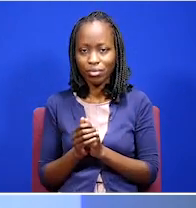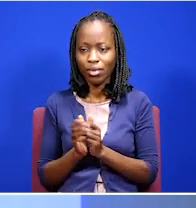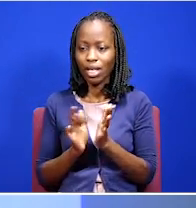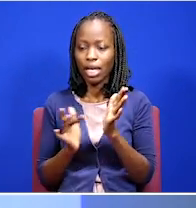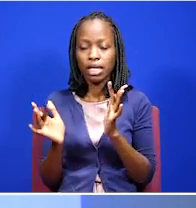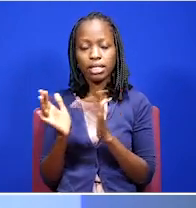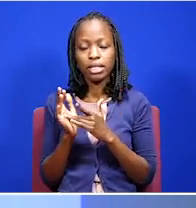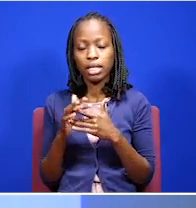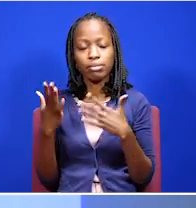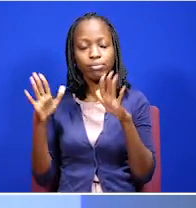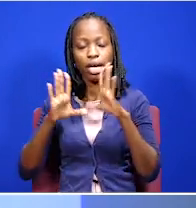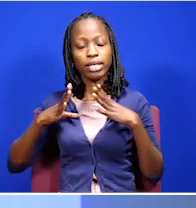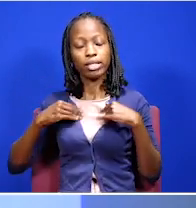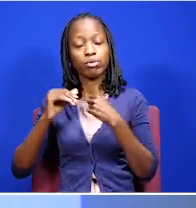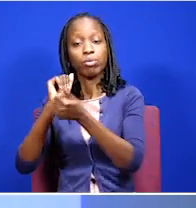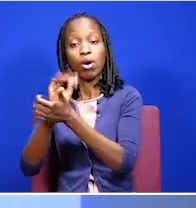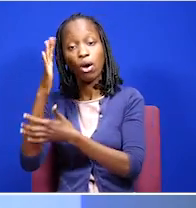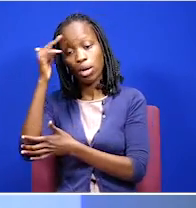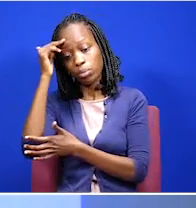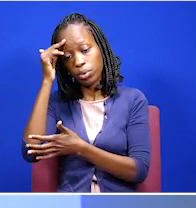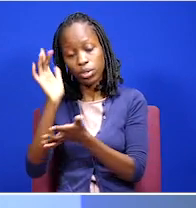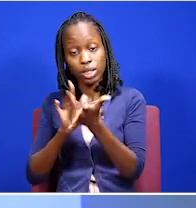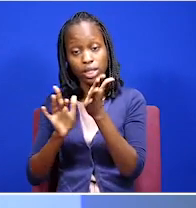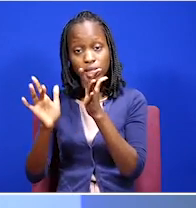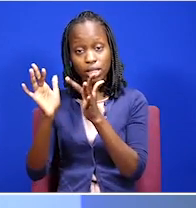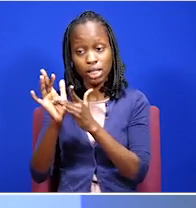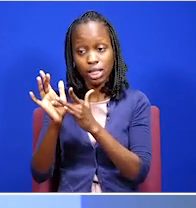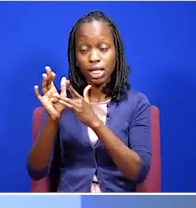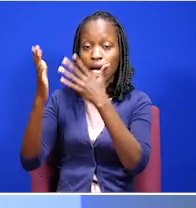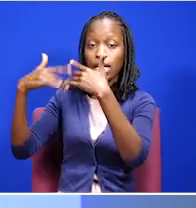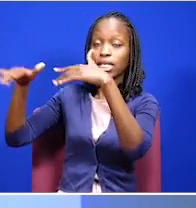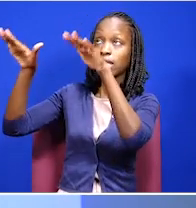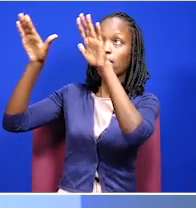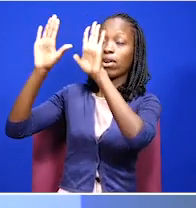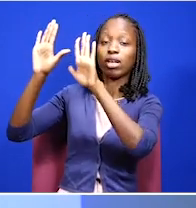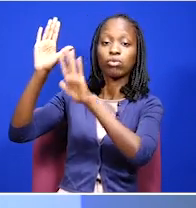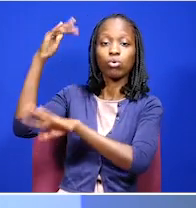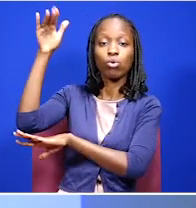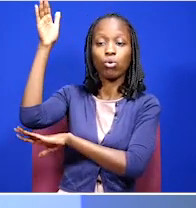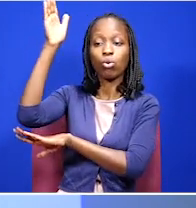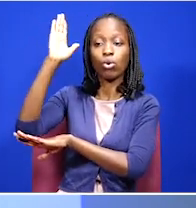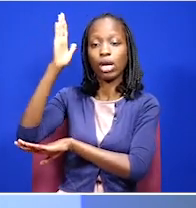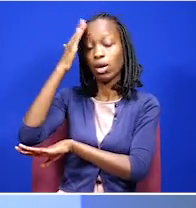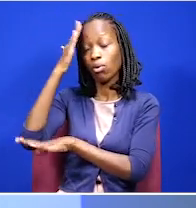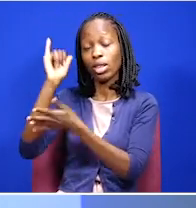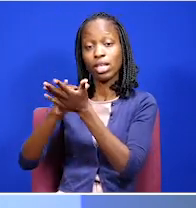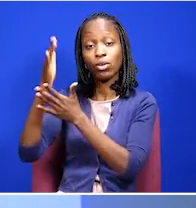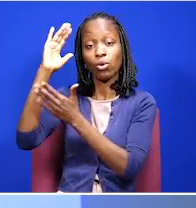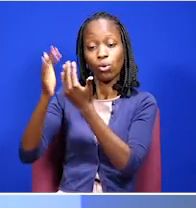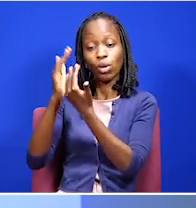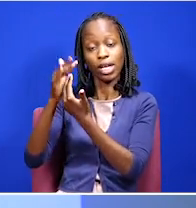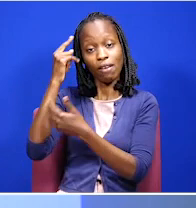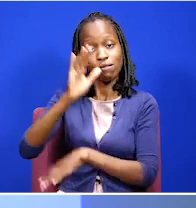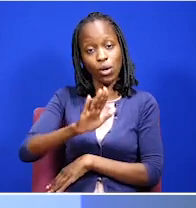run away. He never tried to fight back. He never tried to resist. He just followed. Why? Because he had already